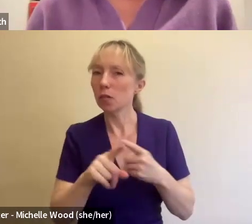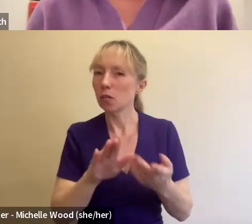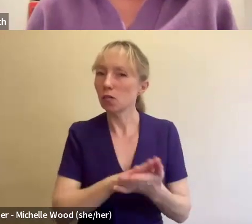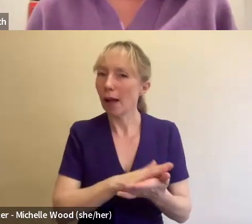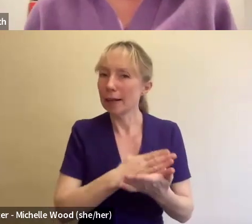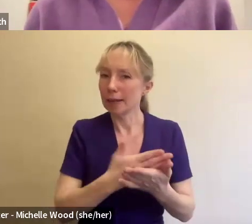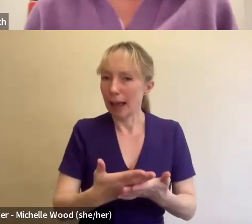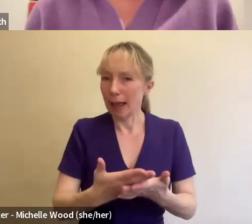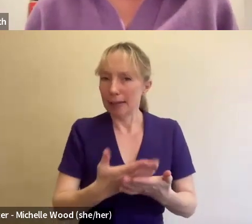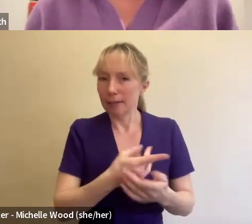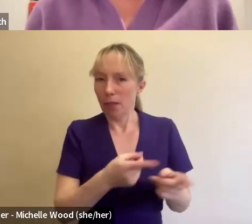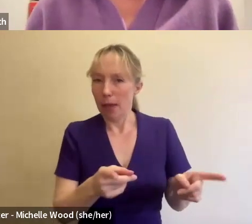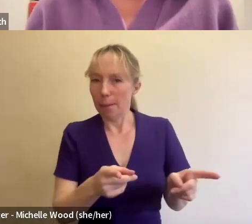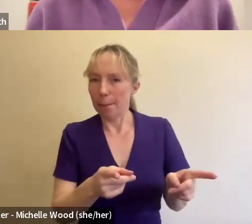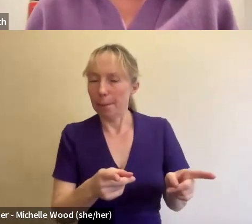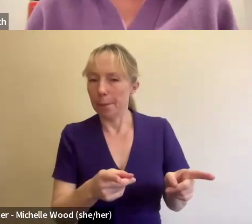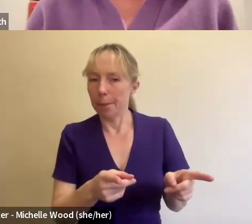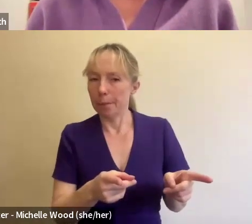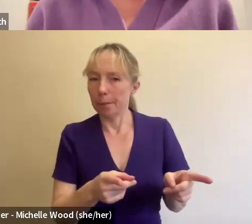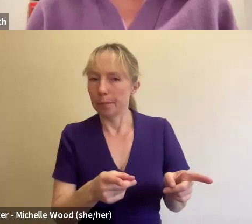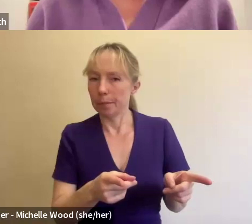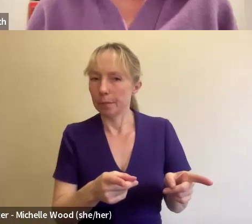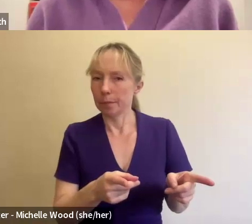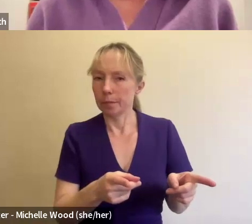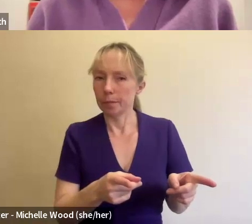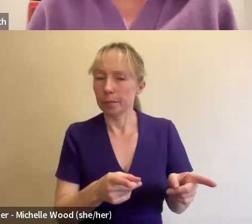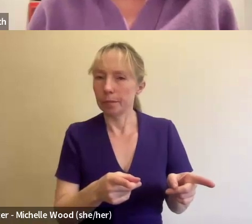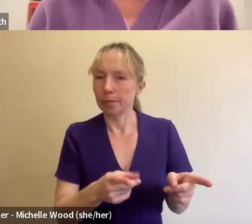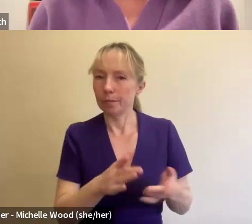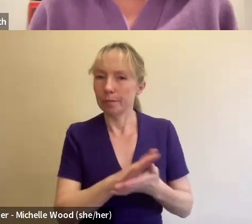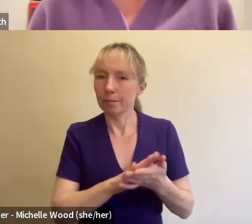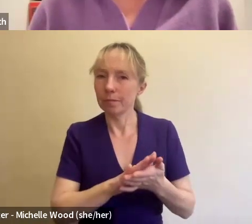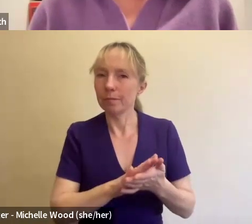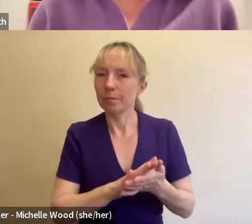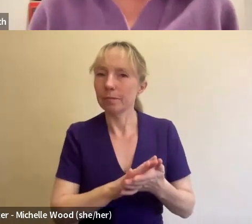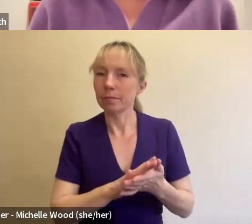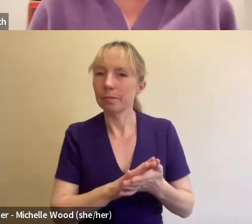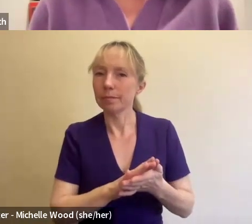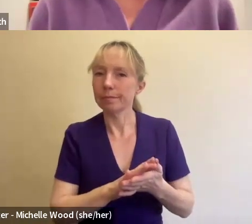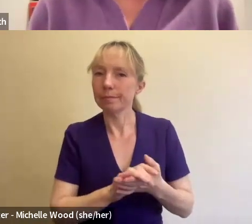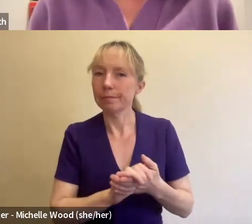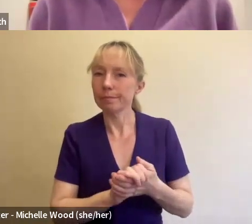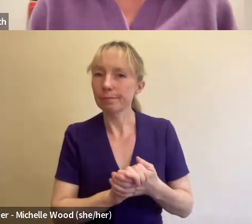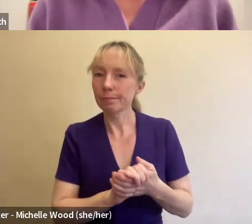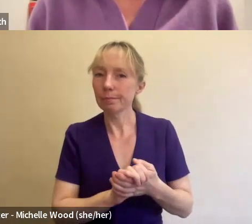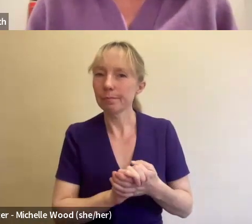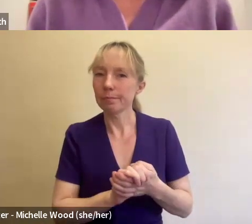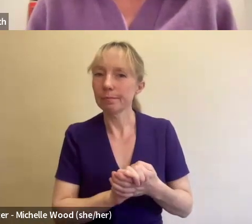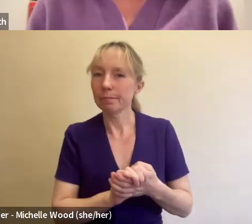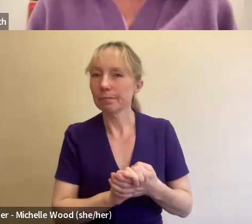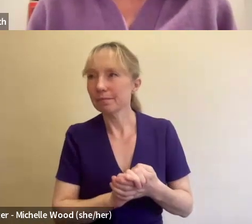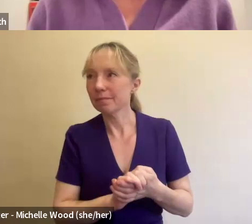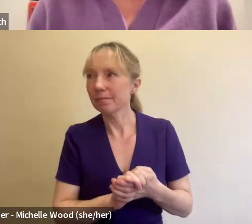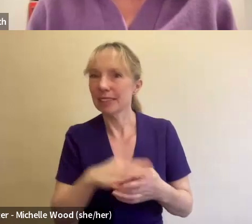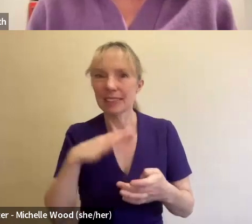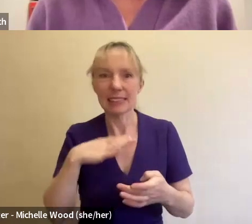feel like there is an impetus aside from the fact whether that's a good thing or